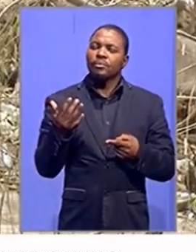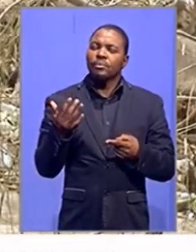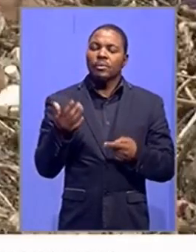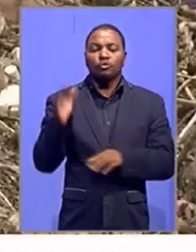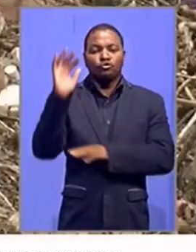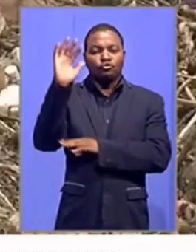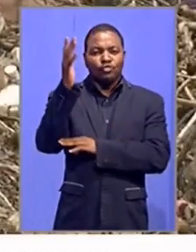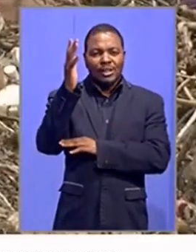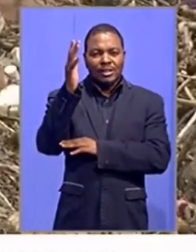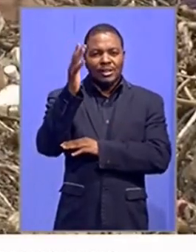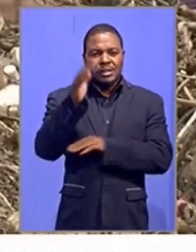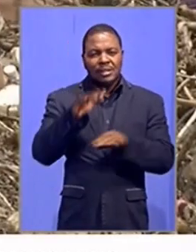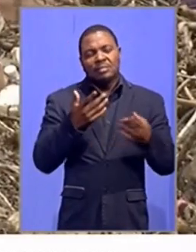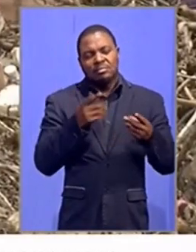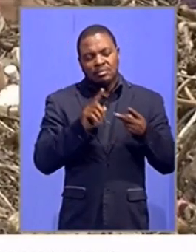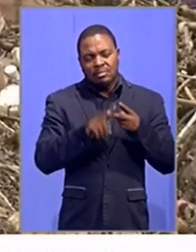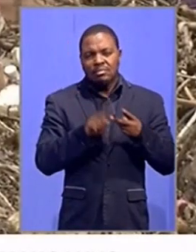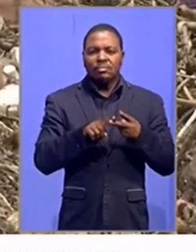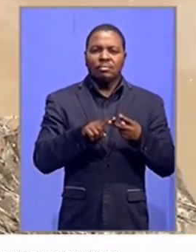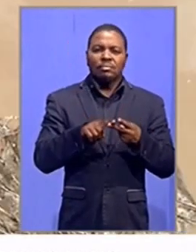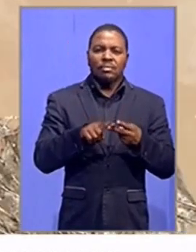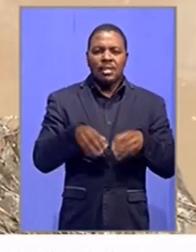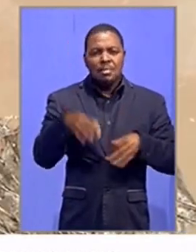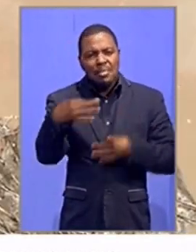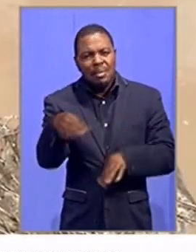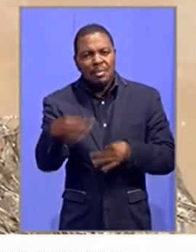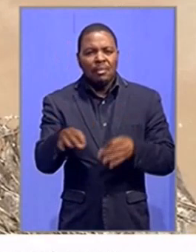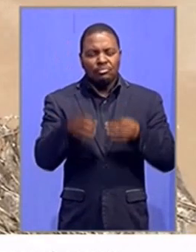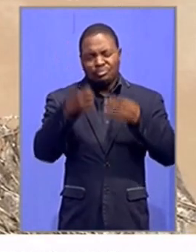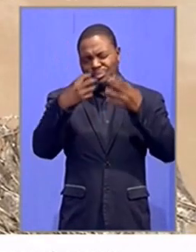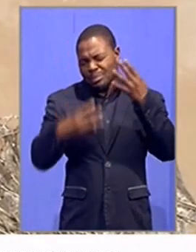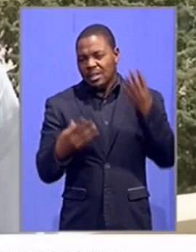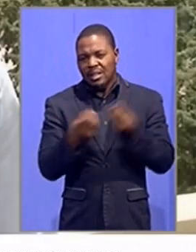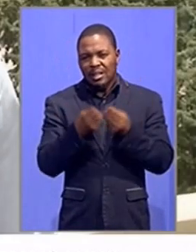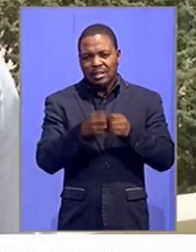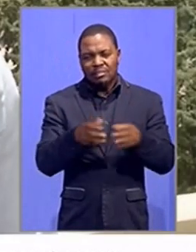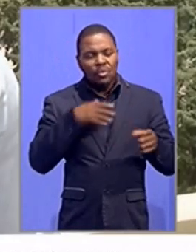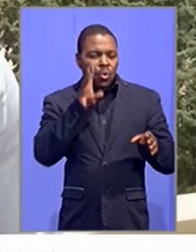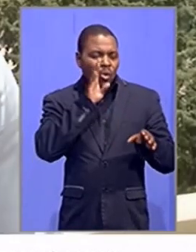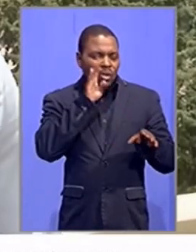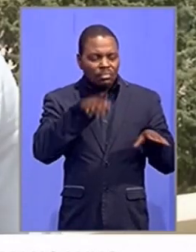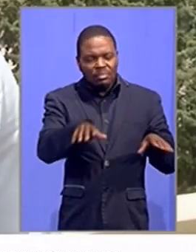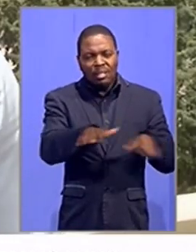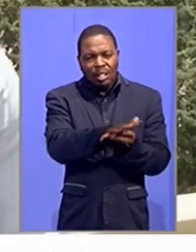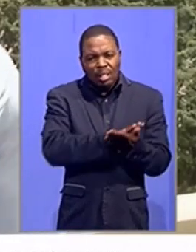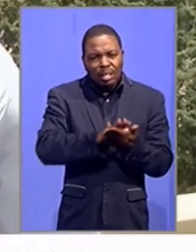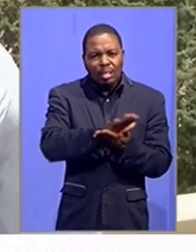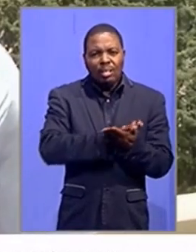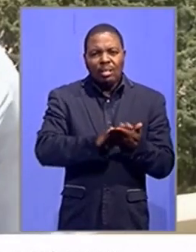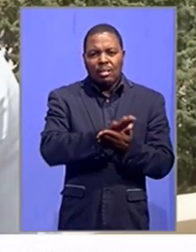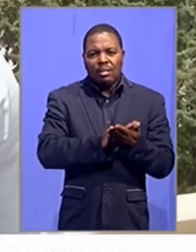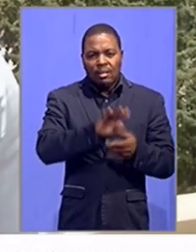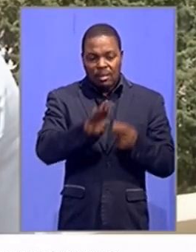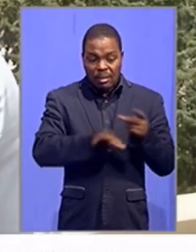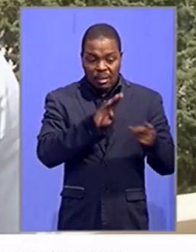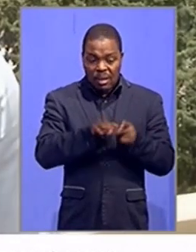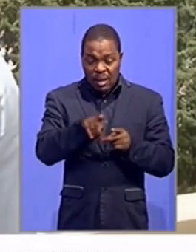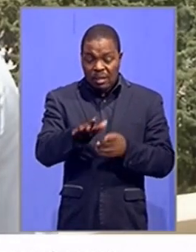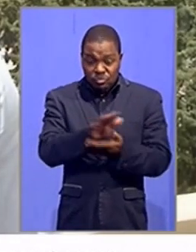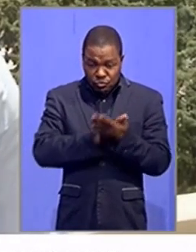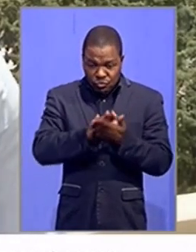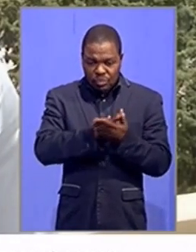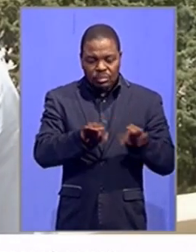makala difate a ommeng dipampiri le dintho tse ding tse ngata tse tlang di fitla di blocka dintho